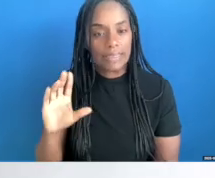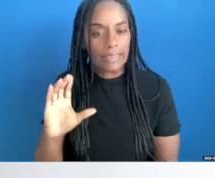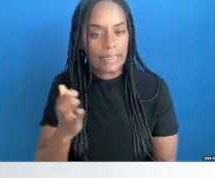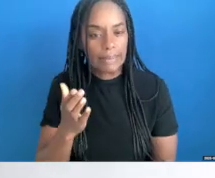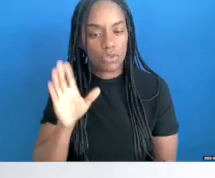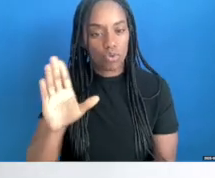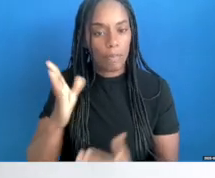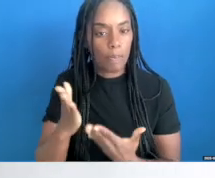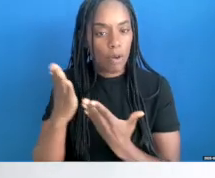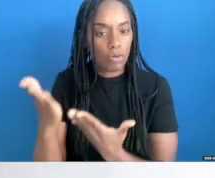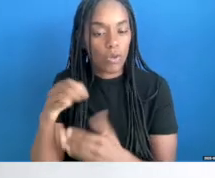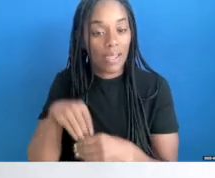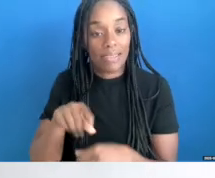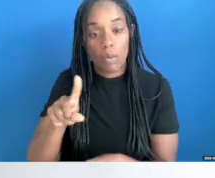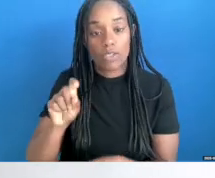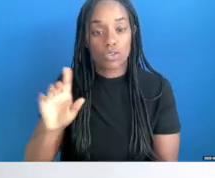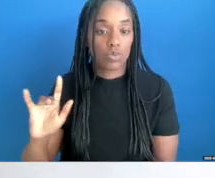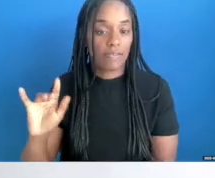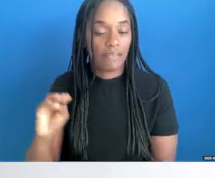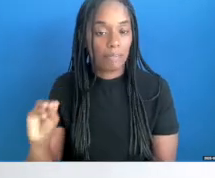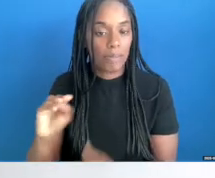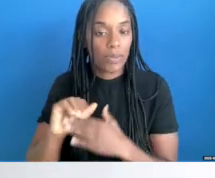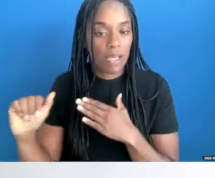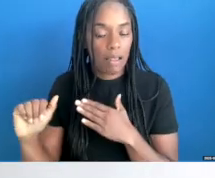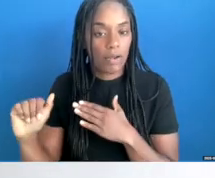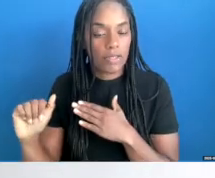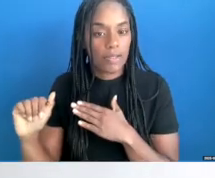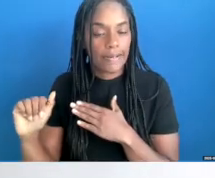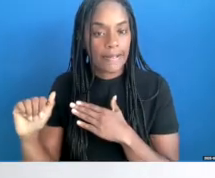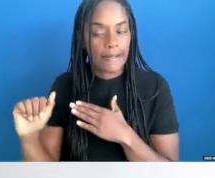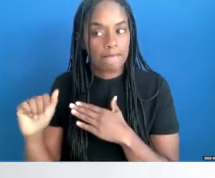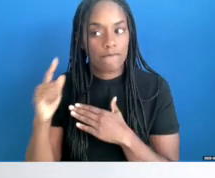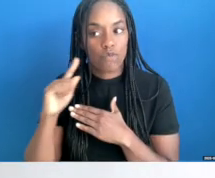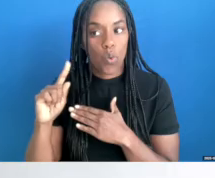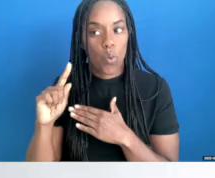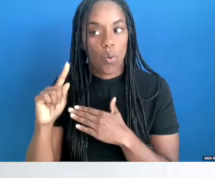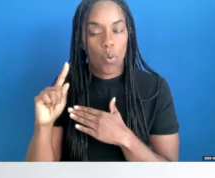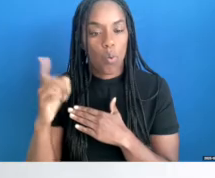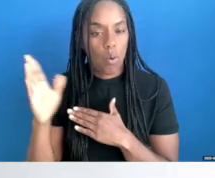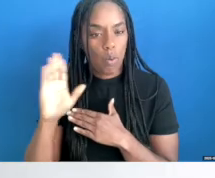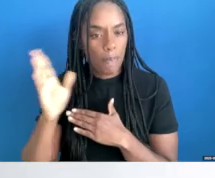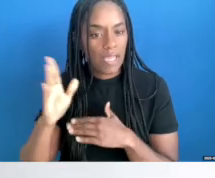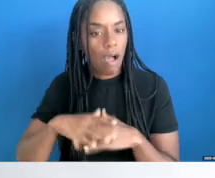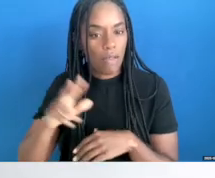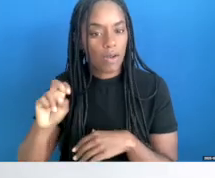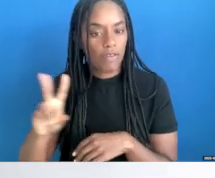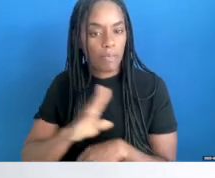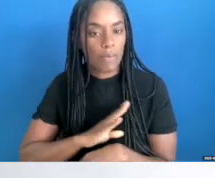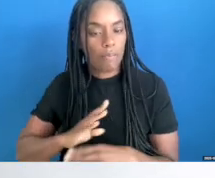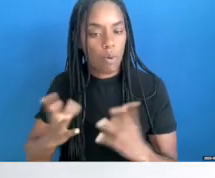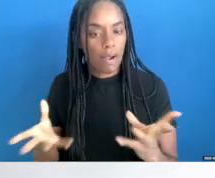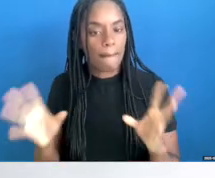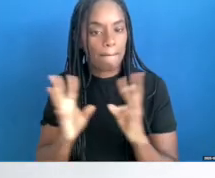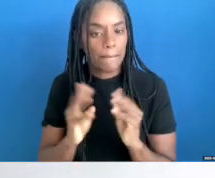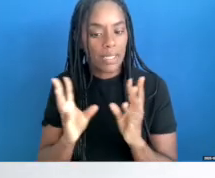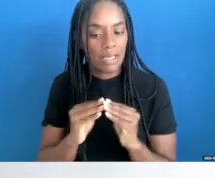you've proposed in the $125 million for what's going to go on the November board meeting, a